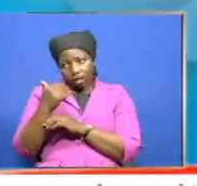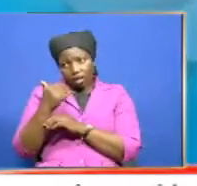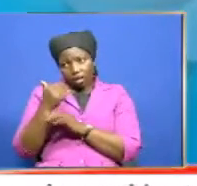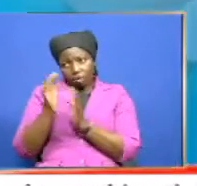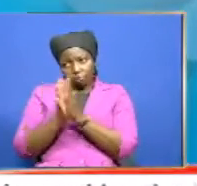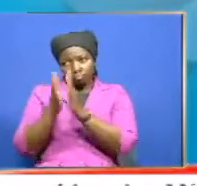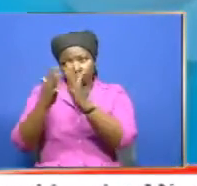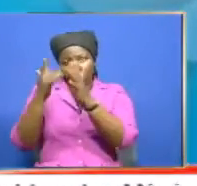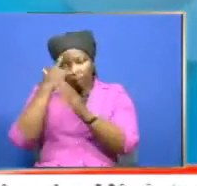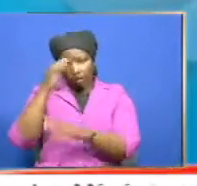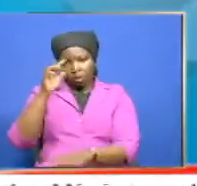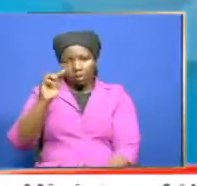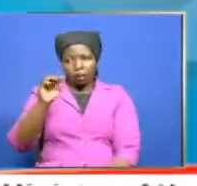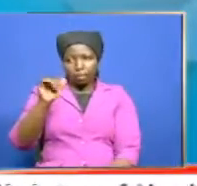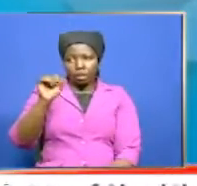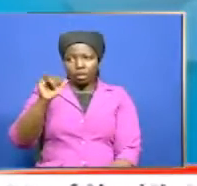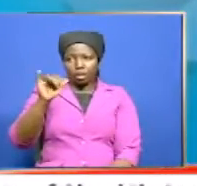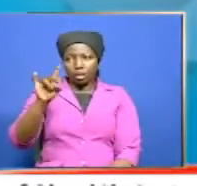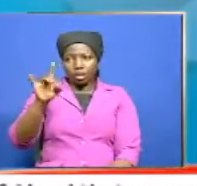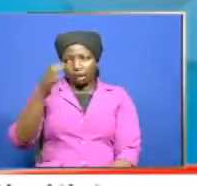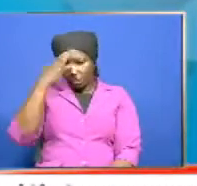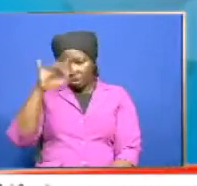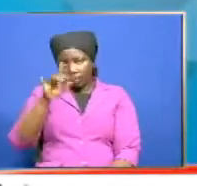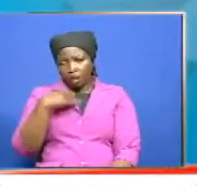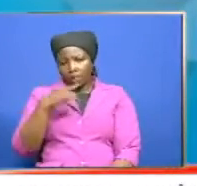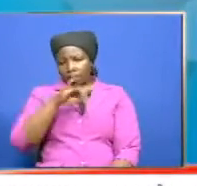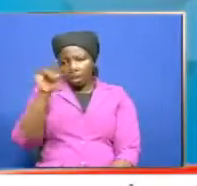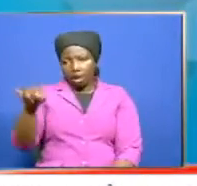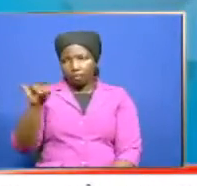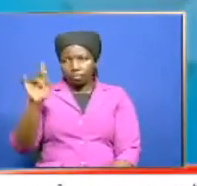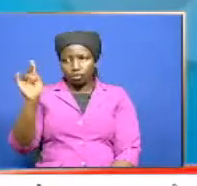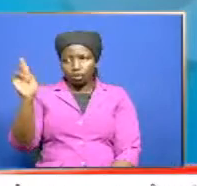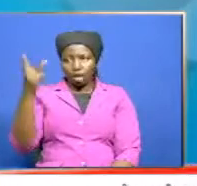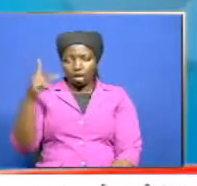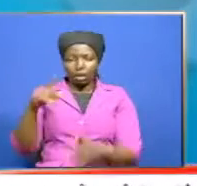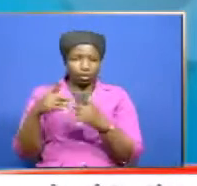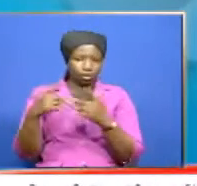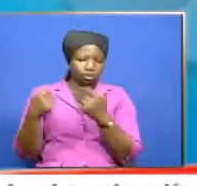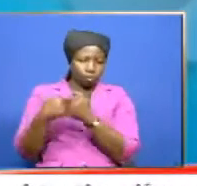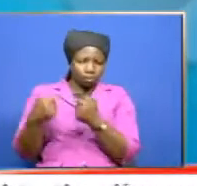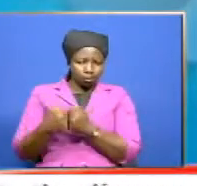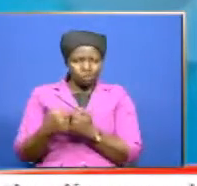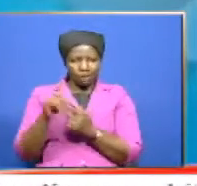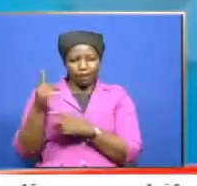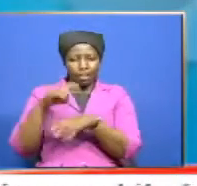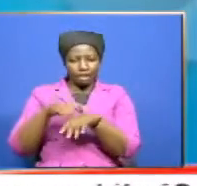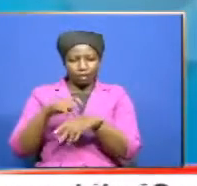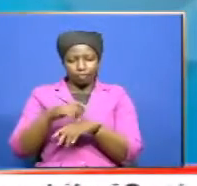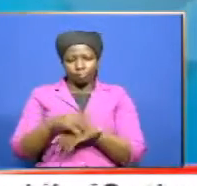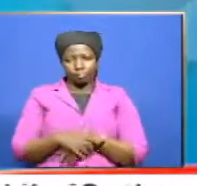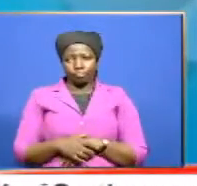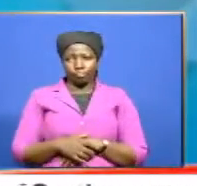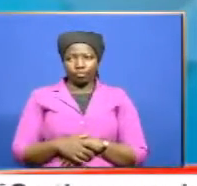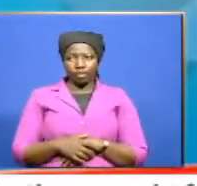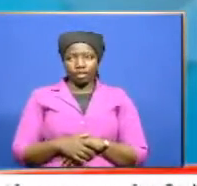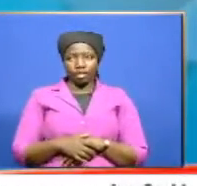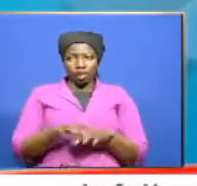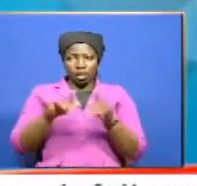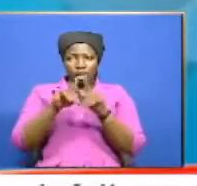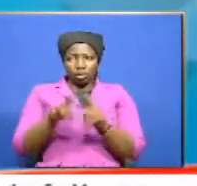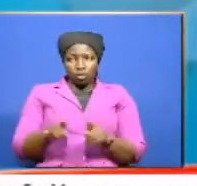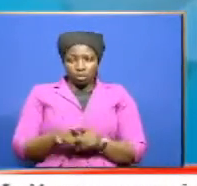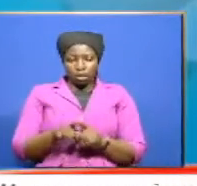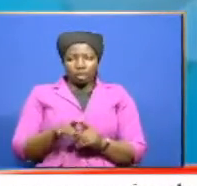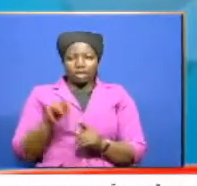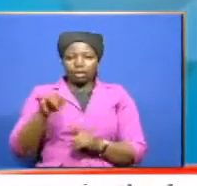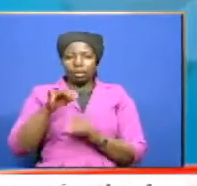Kenya Cup for the first time, you know, and they beat Mean Machine to get there. So it's tough for these university sides, but it's also, I find it's a